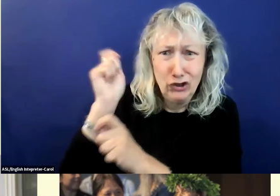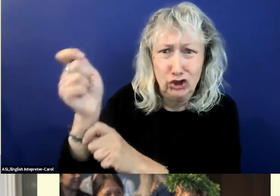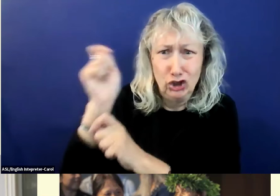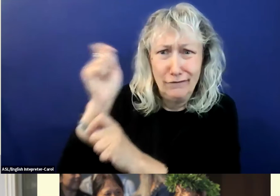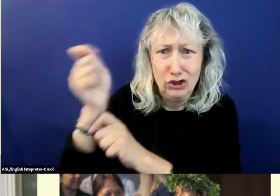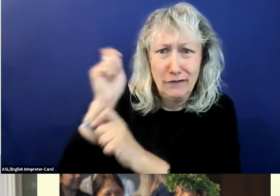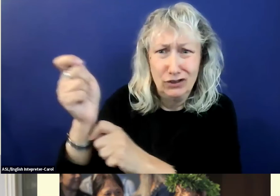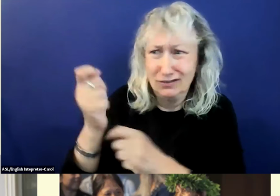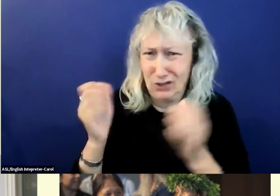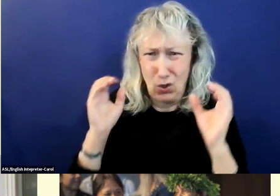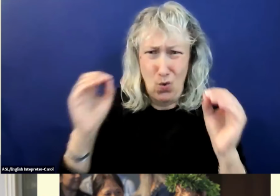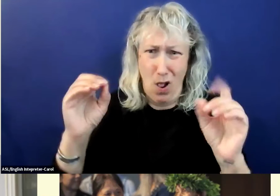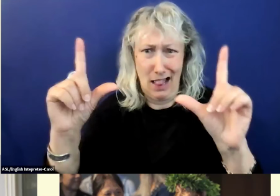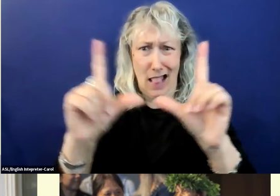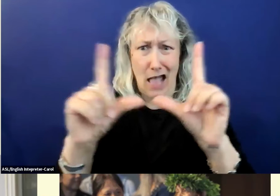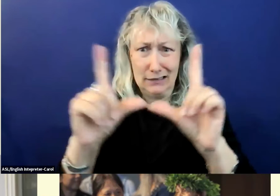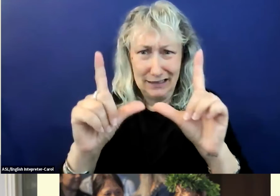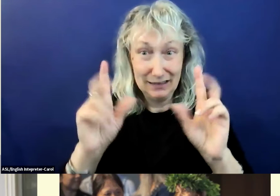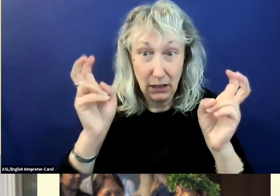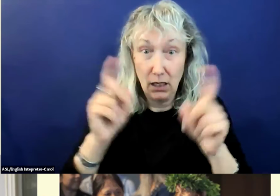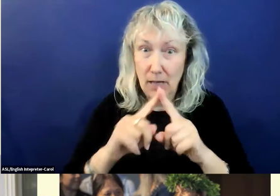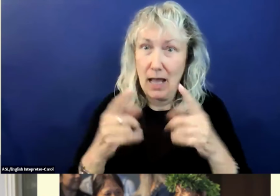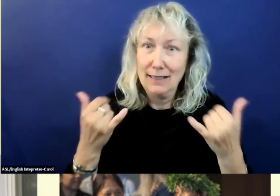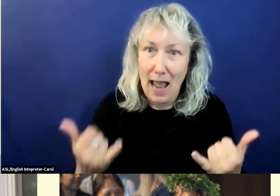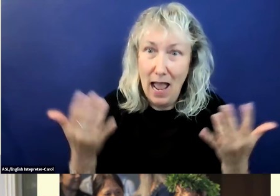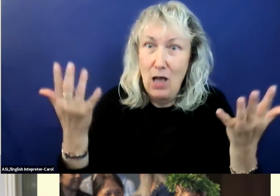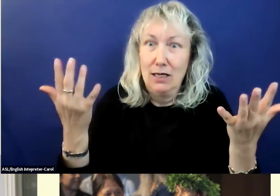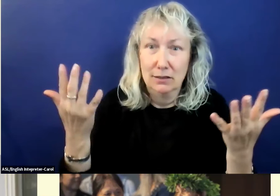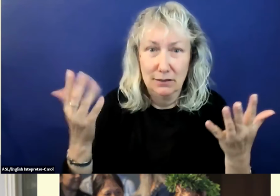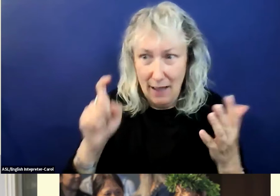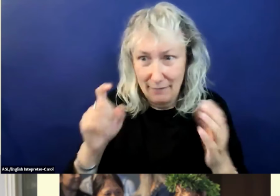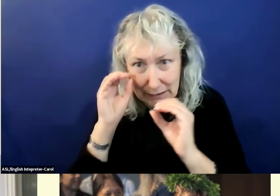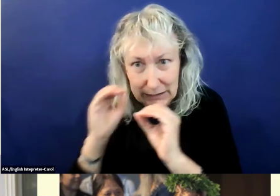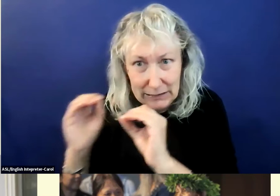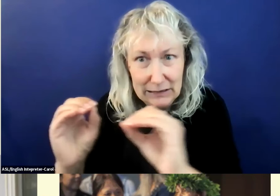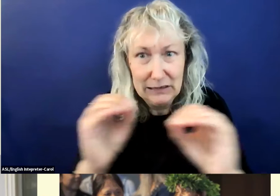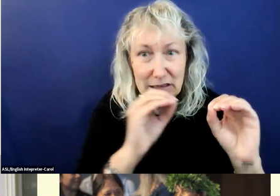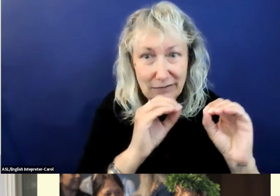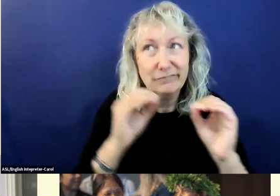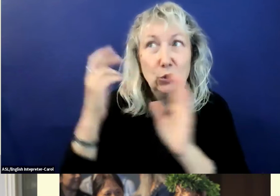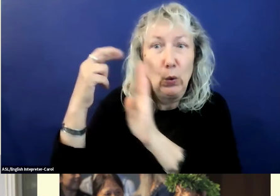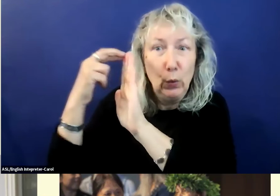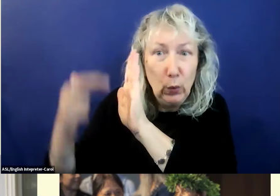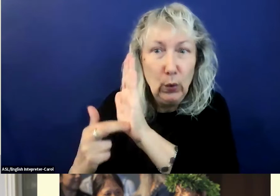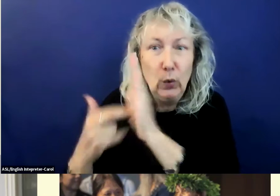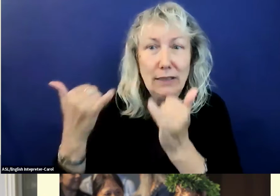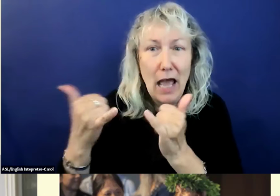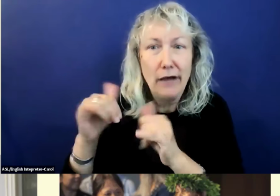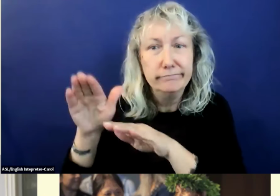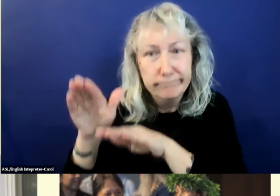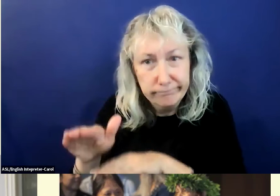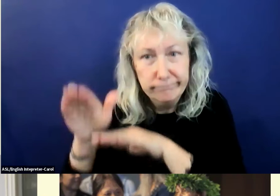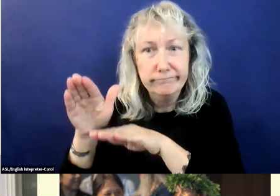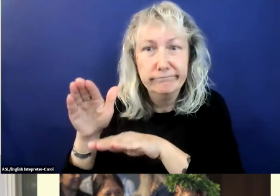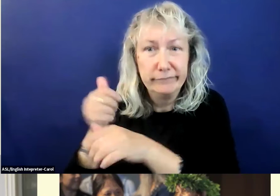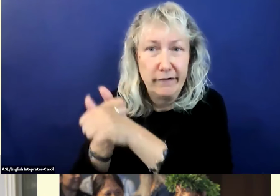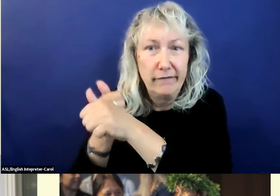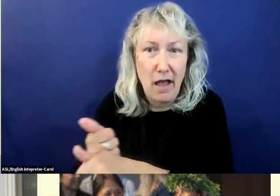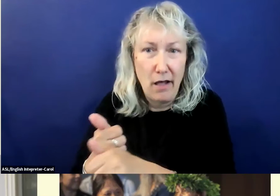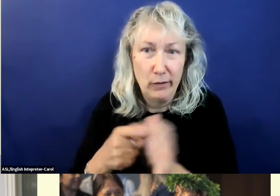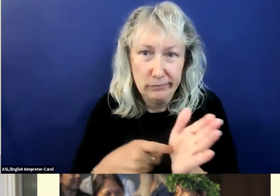without license or anything. But this, we teach our community that there is a regulations that we need to follow. And in order